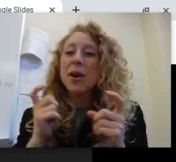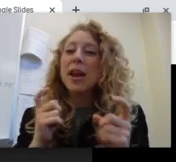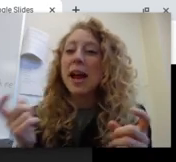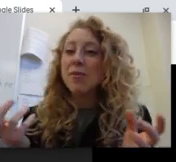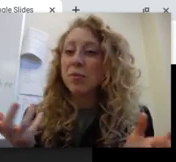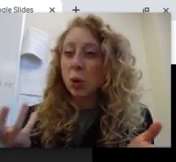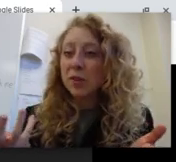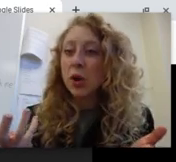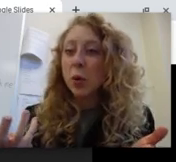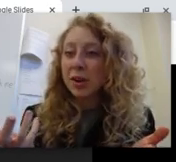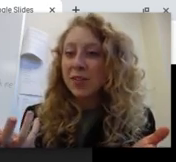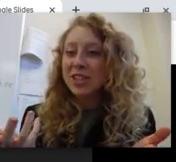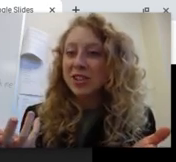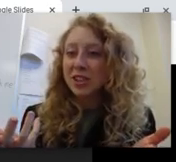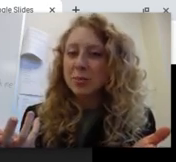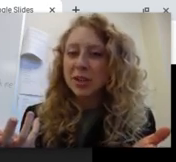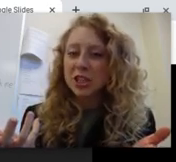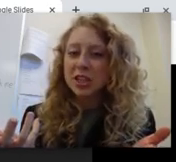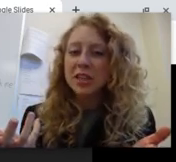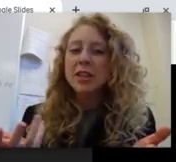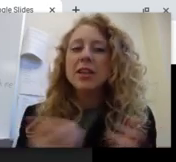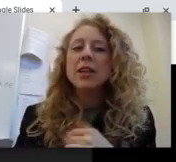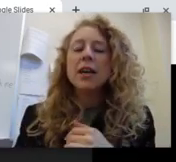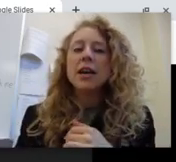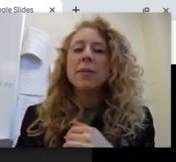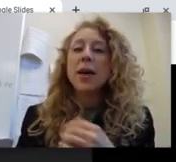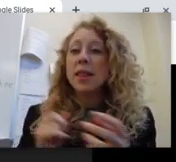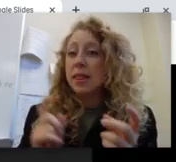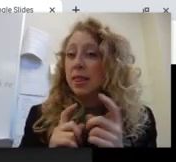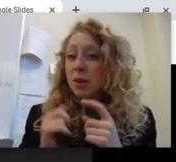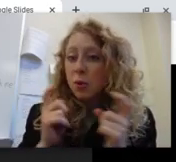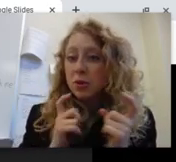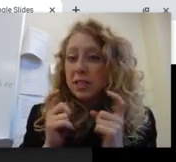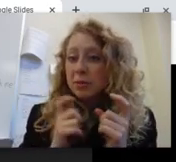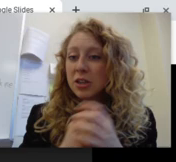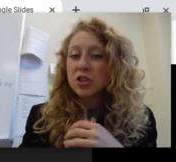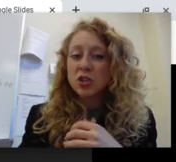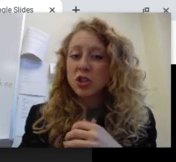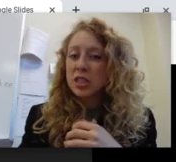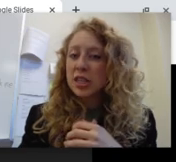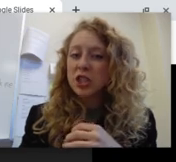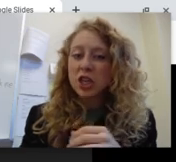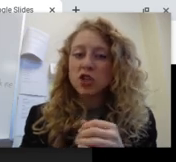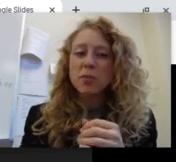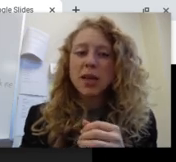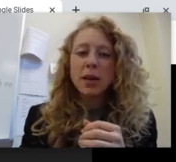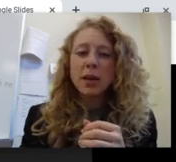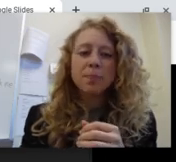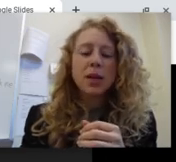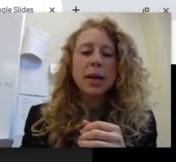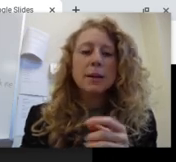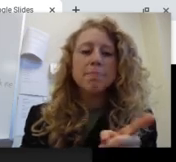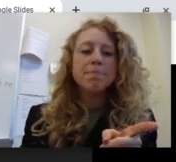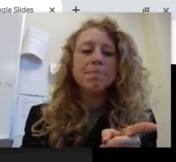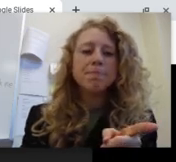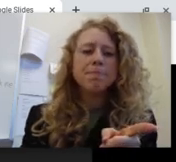second one, I have more of an annoyed facial expression. And those expressions are just going to change your meaning.